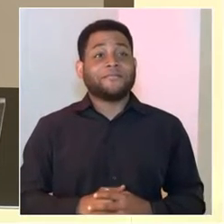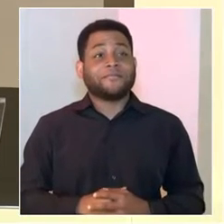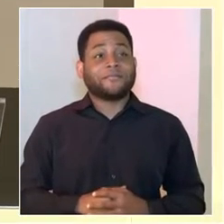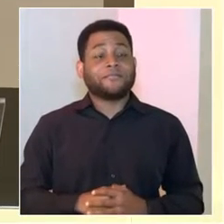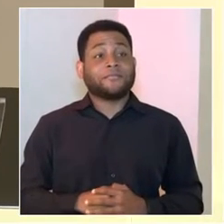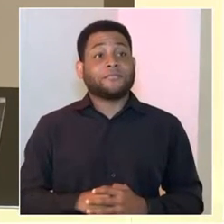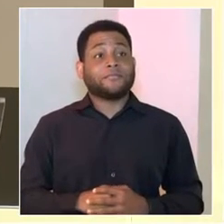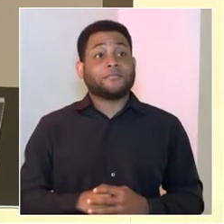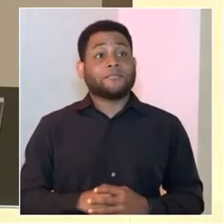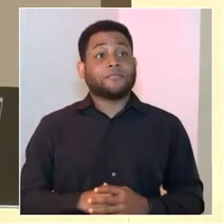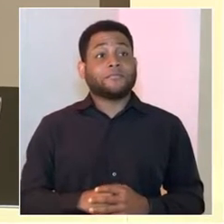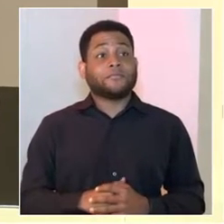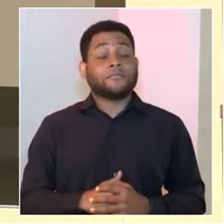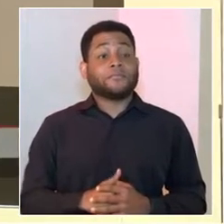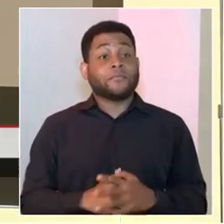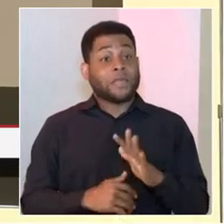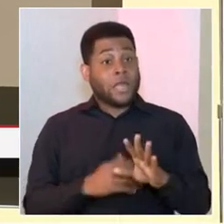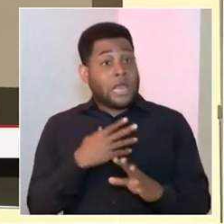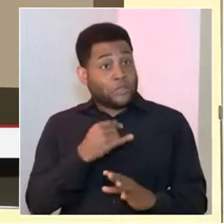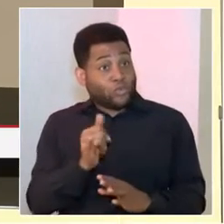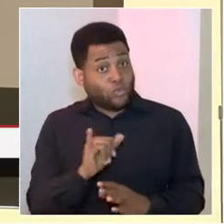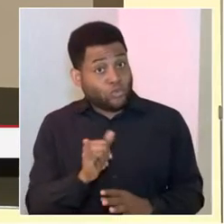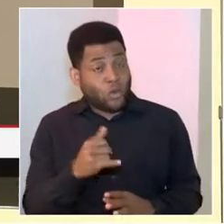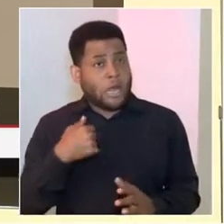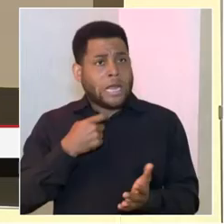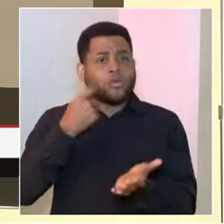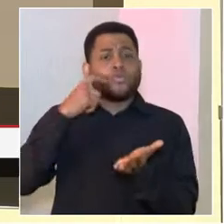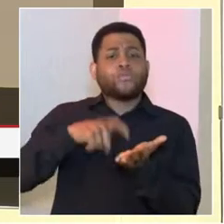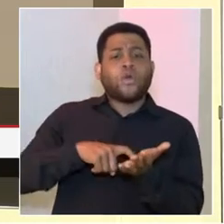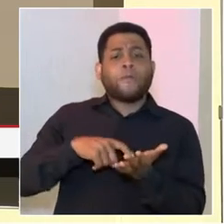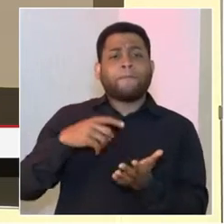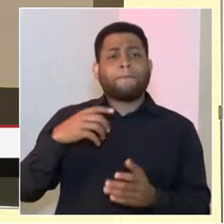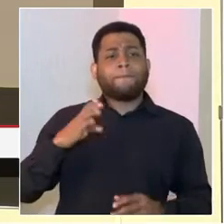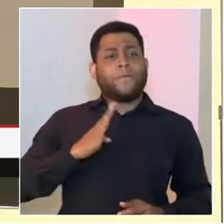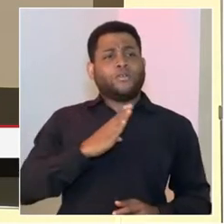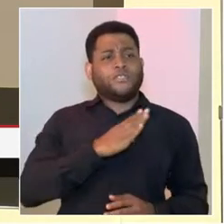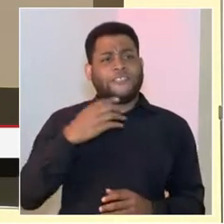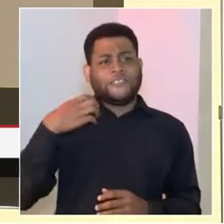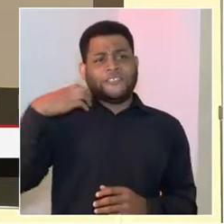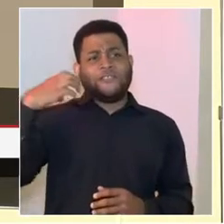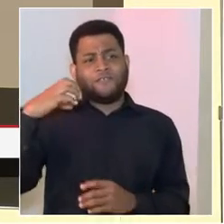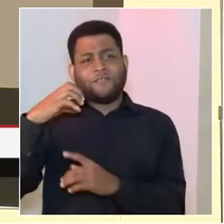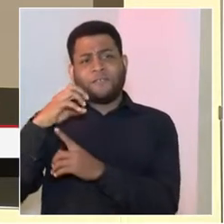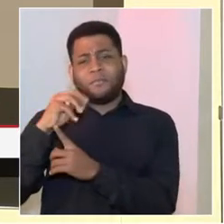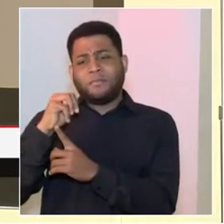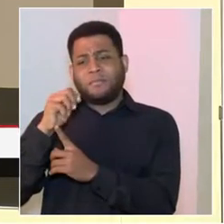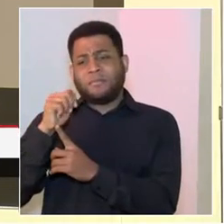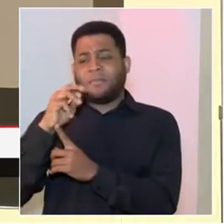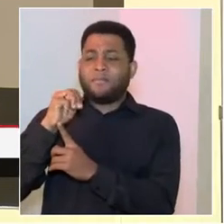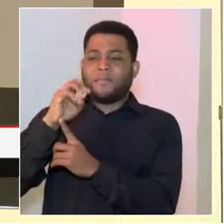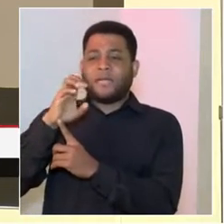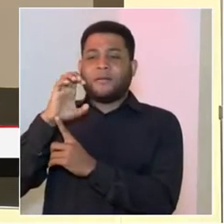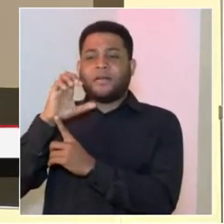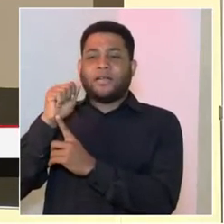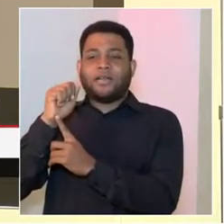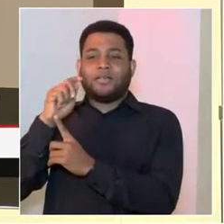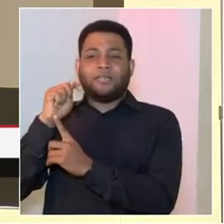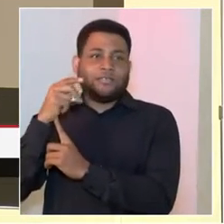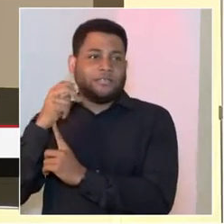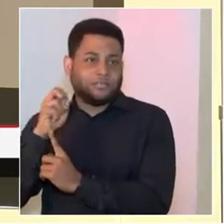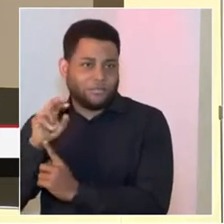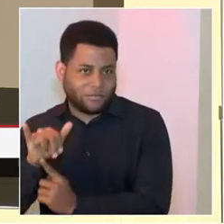I want to acknowledge the board chair, Michael McCarthy, the entire board of directors, and